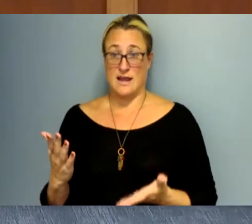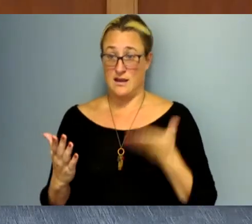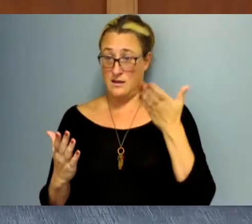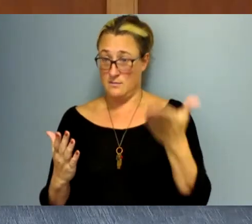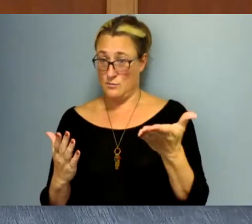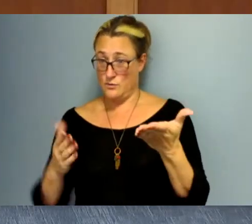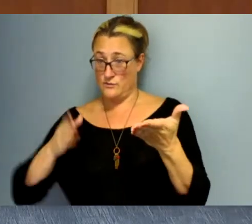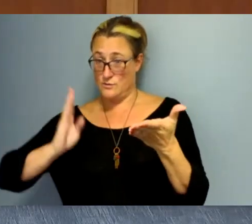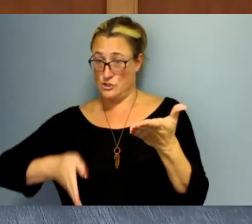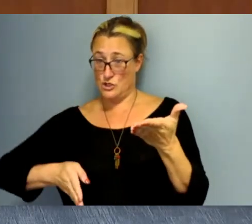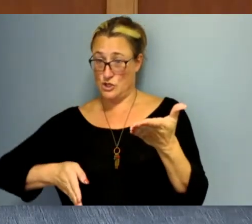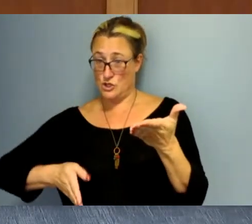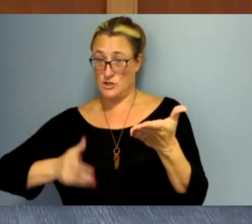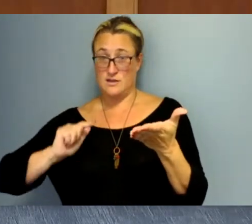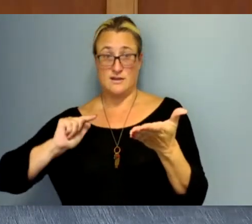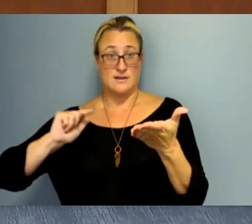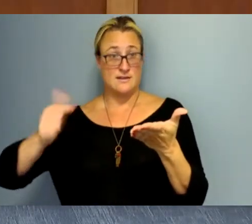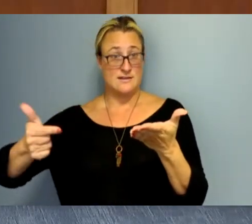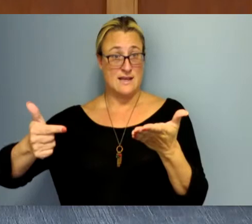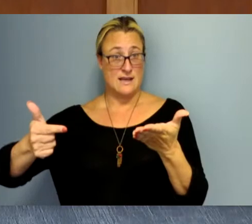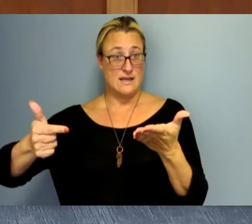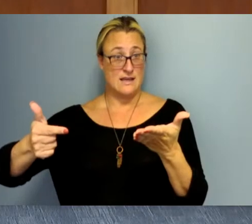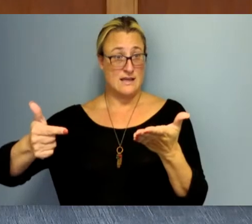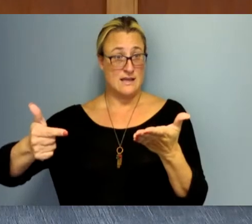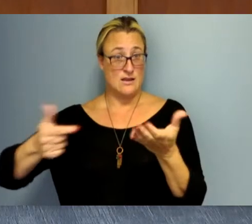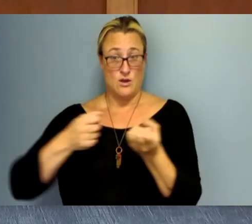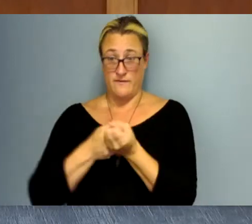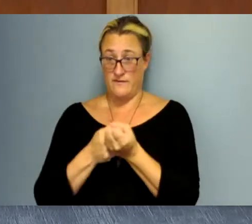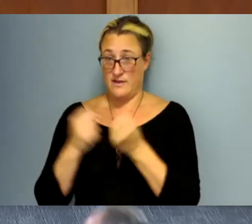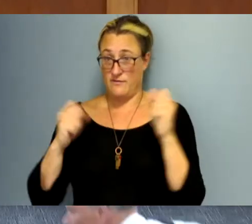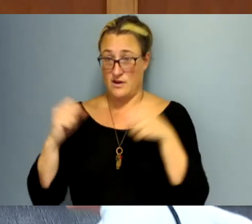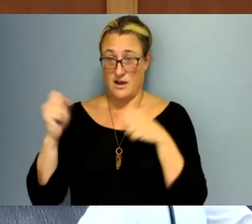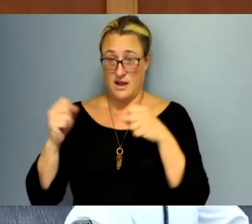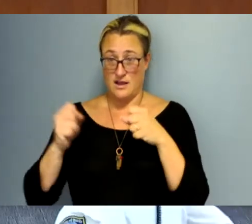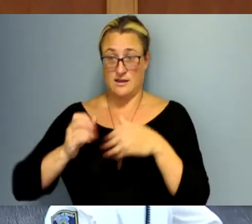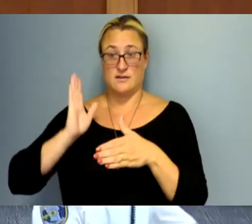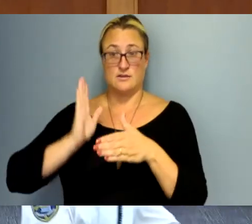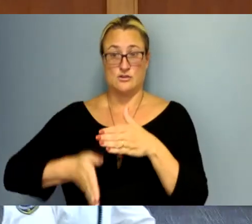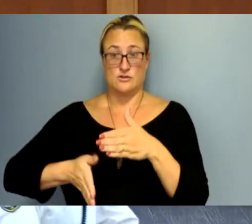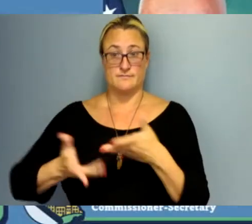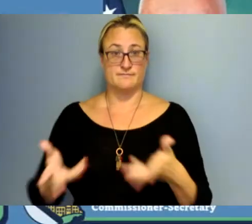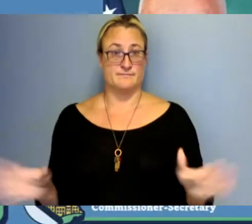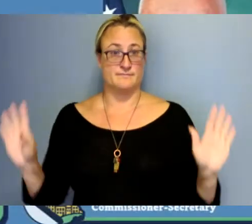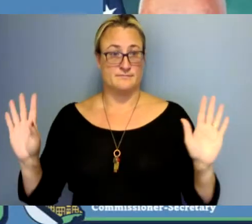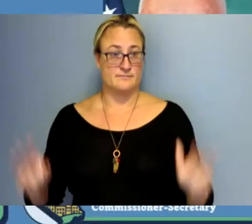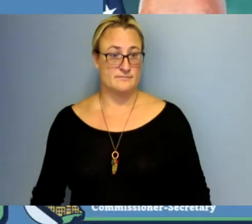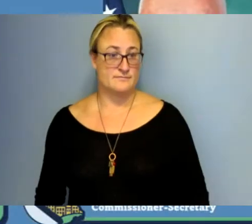Second? Second. All in favor? Aye. Thank you.